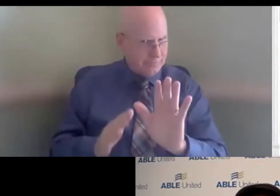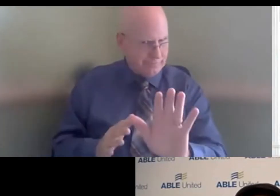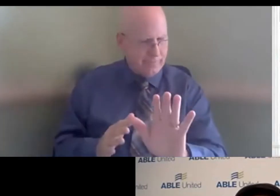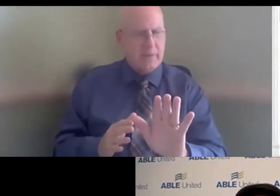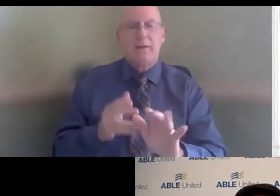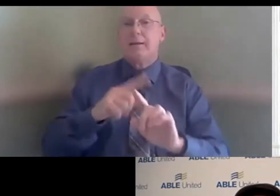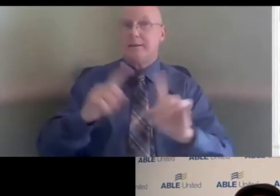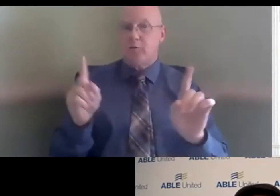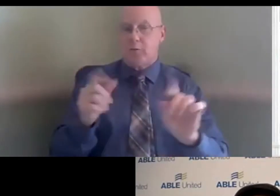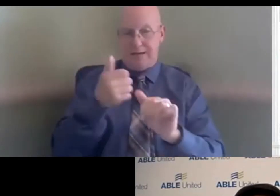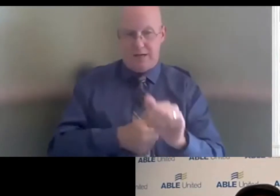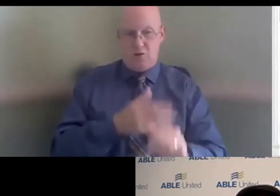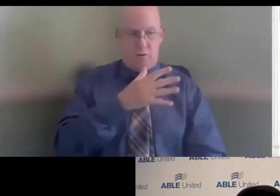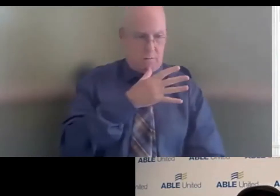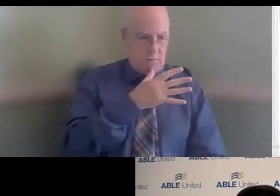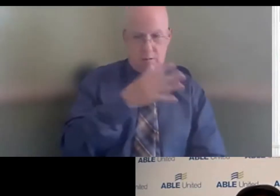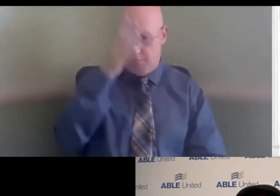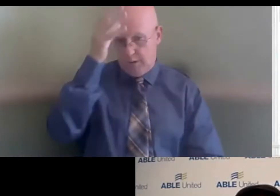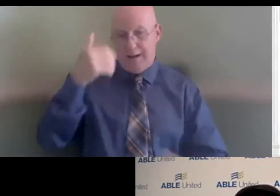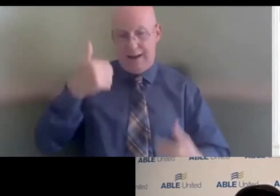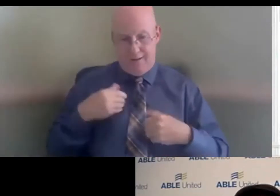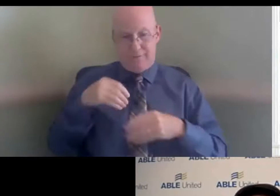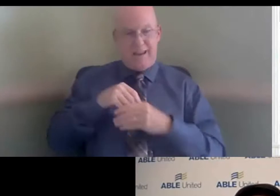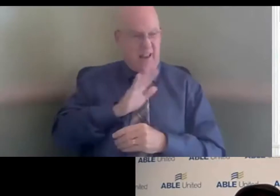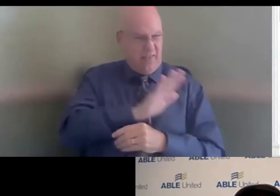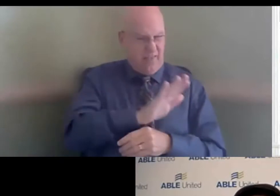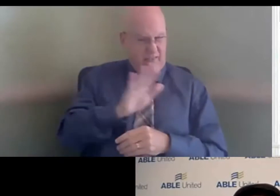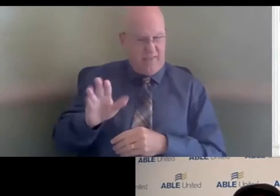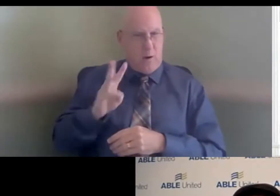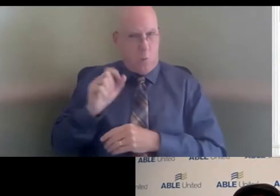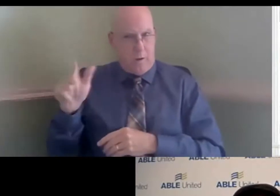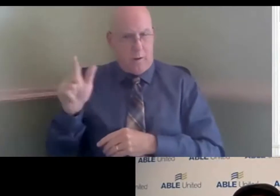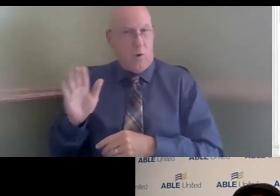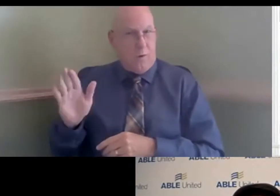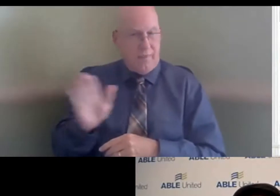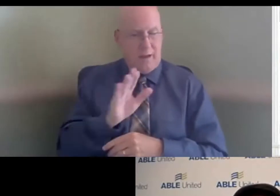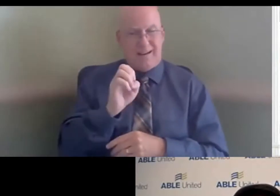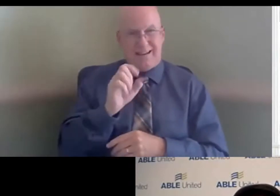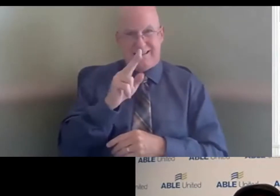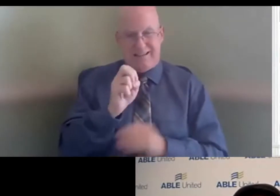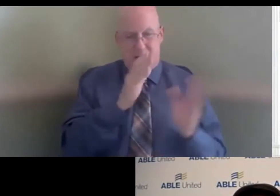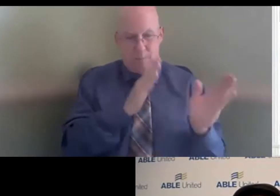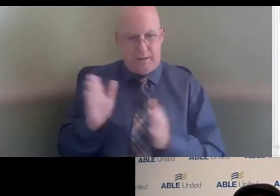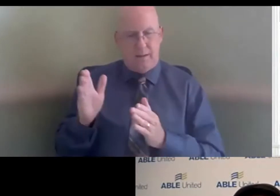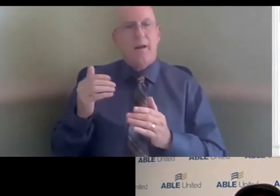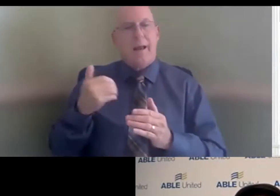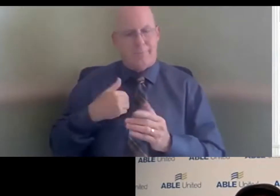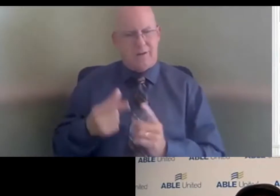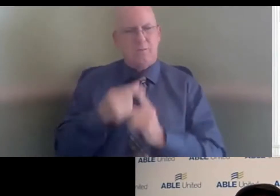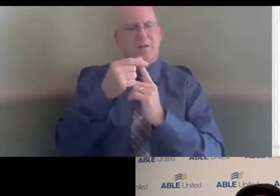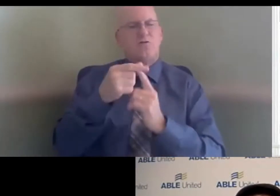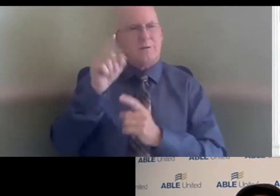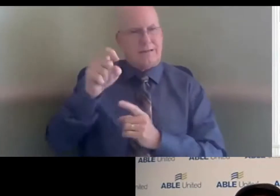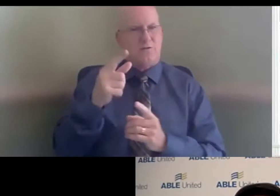parent having in their will or in their trust as a part of their estate plan, a testamentary special needs trust. So